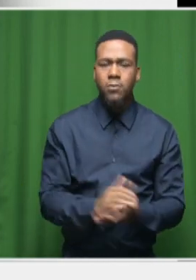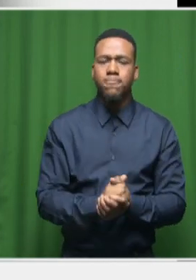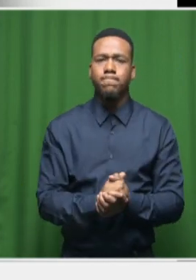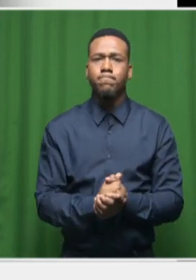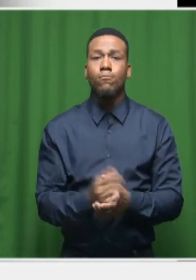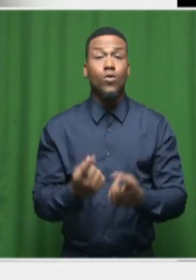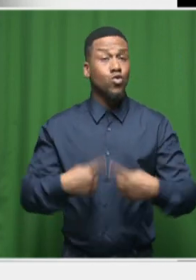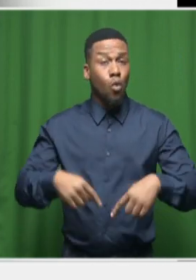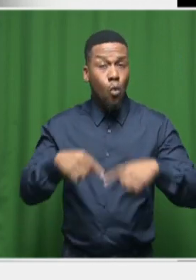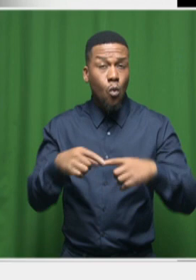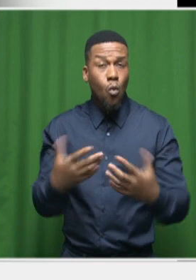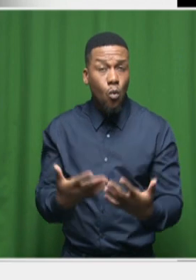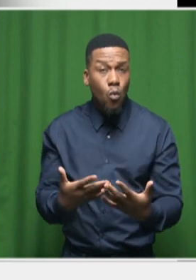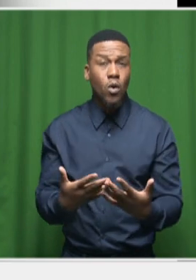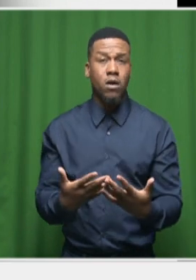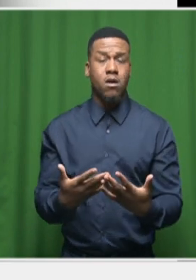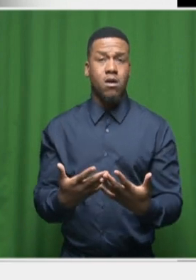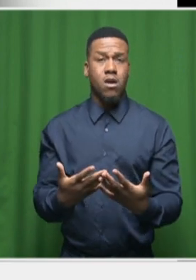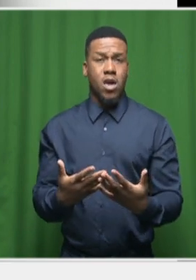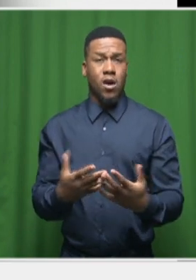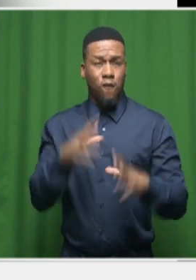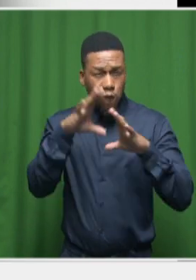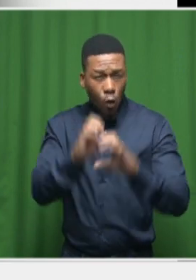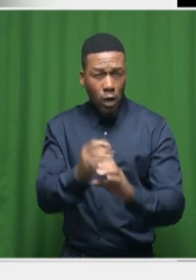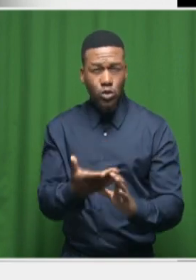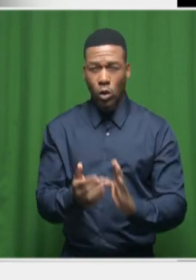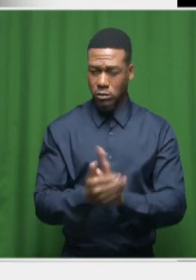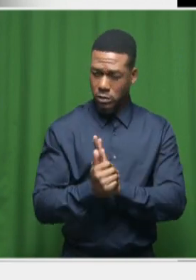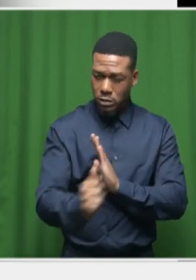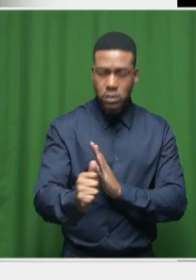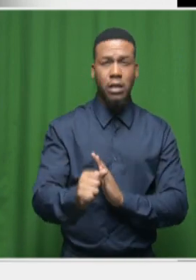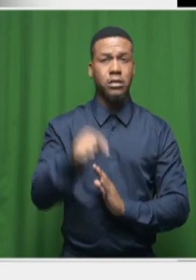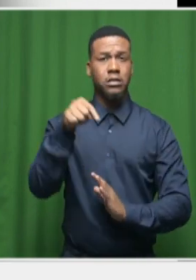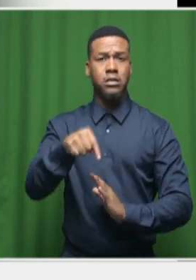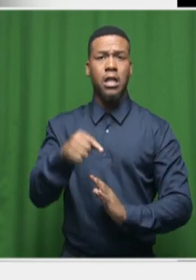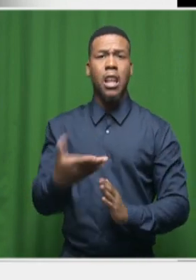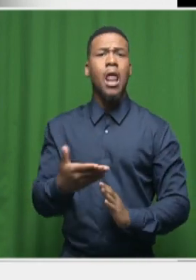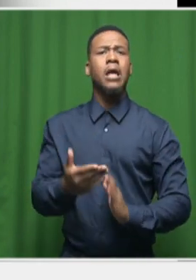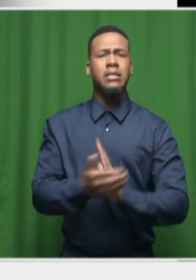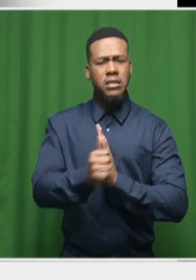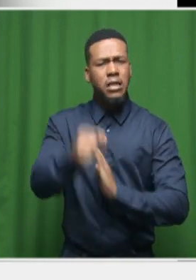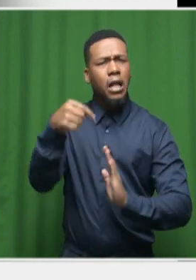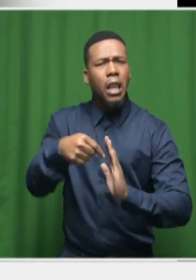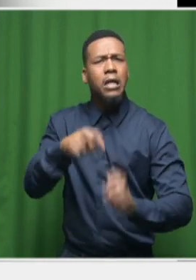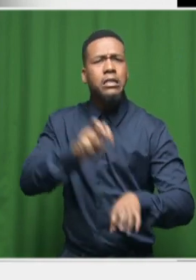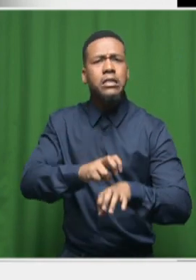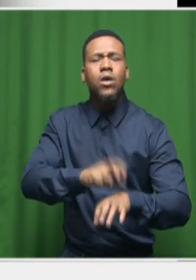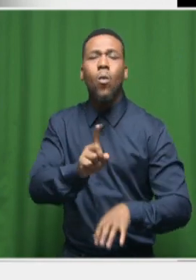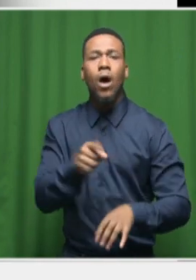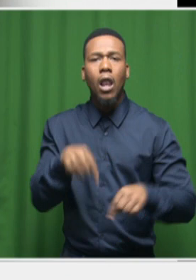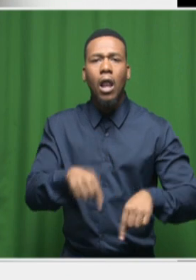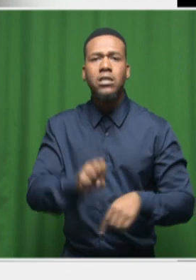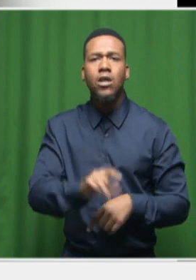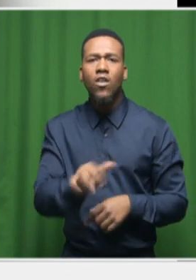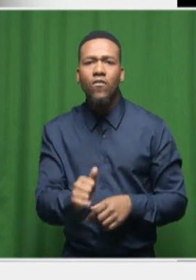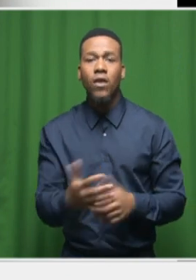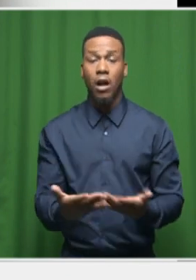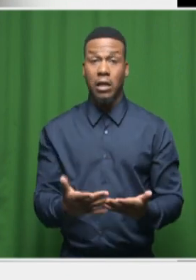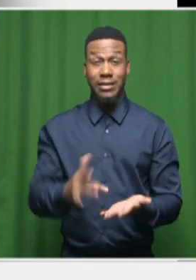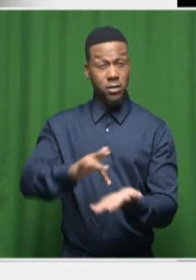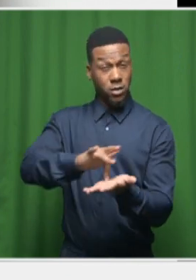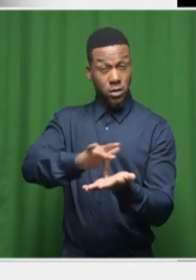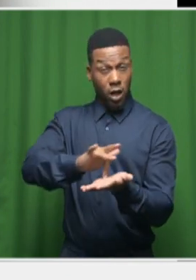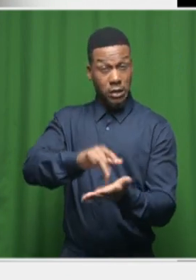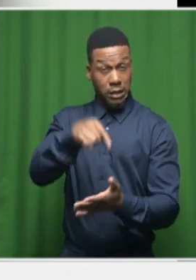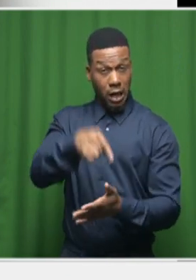in respect, but we've also included things like skills labs. What are the skills that we need to do? And very central to this particular Human